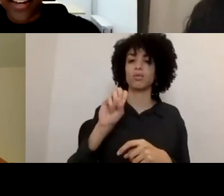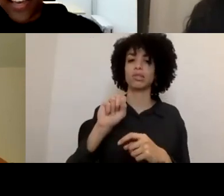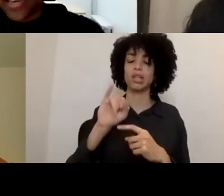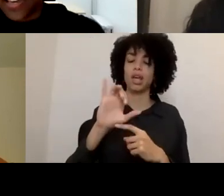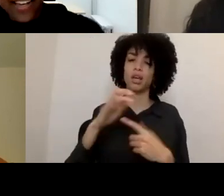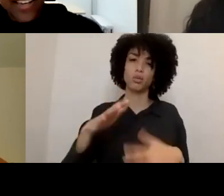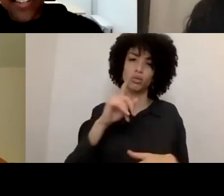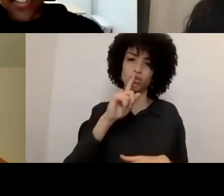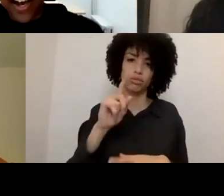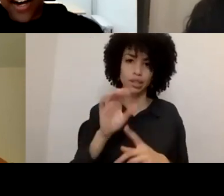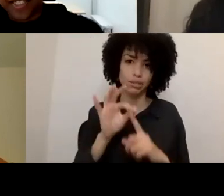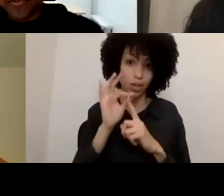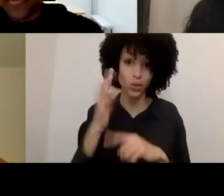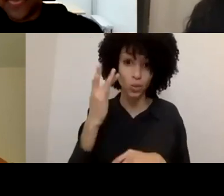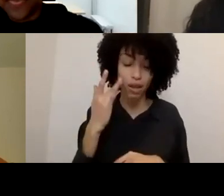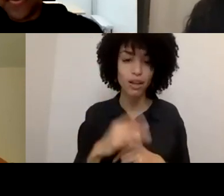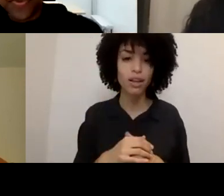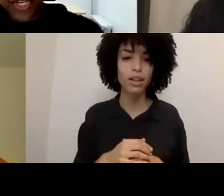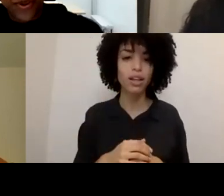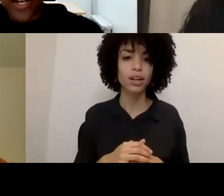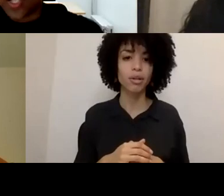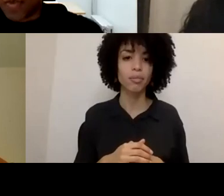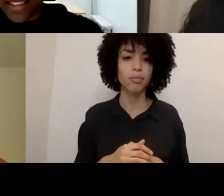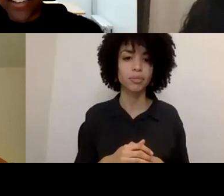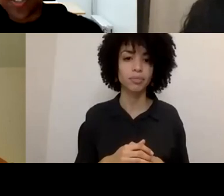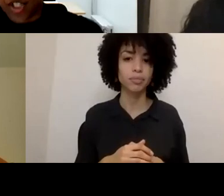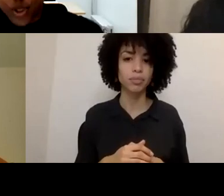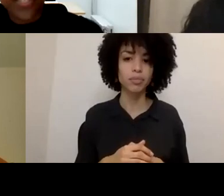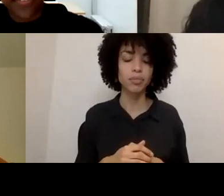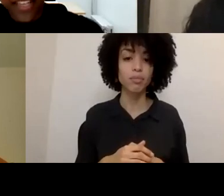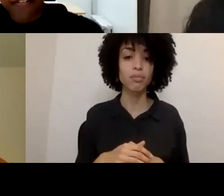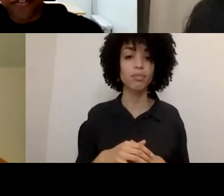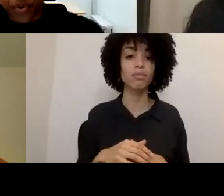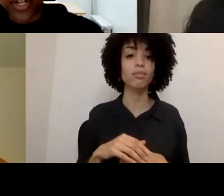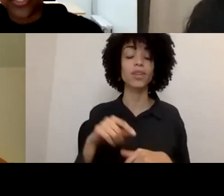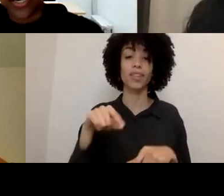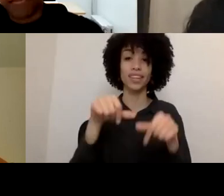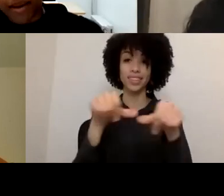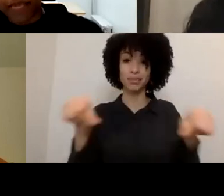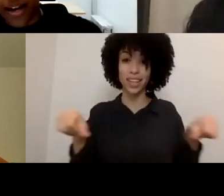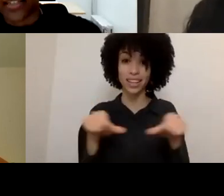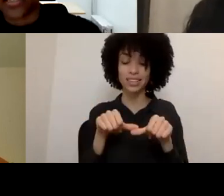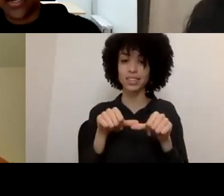is that it is a space exclusively